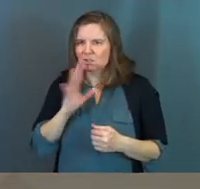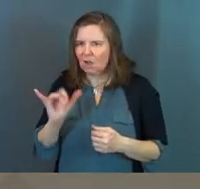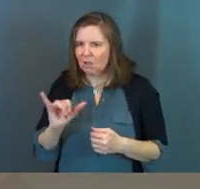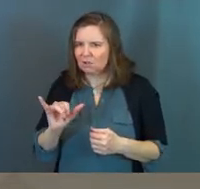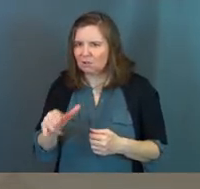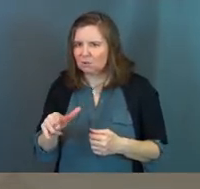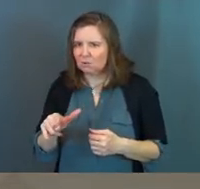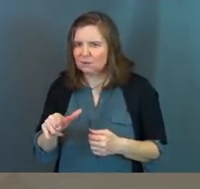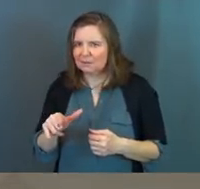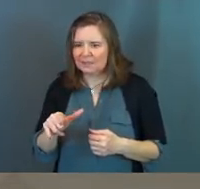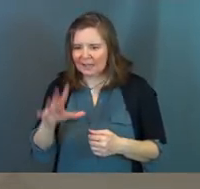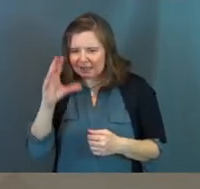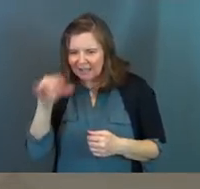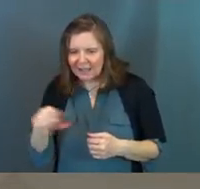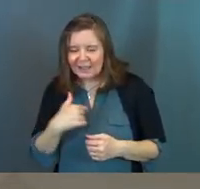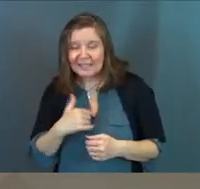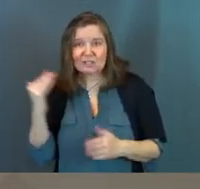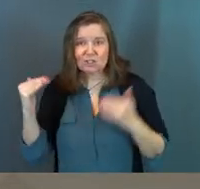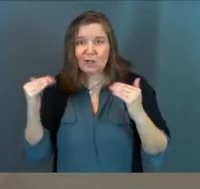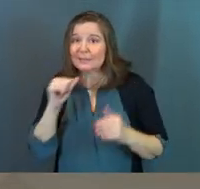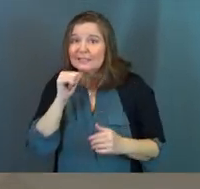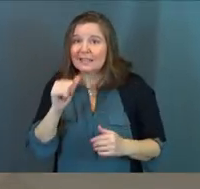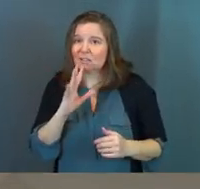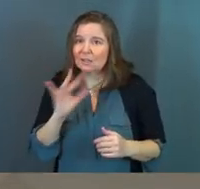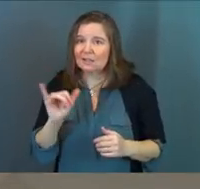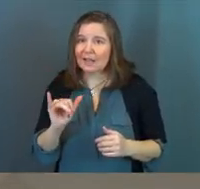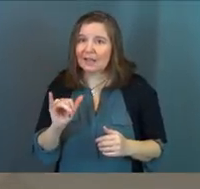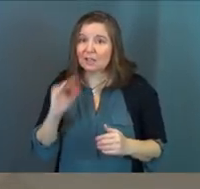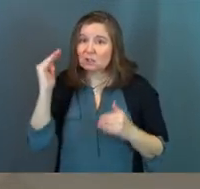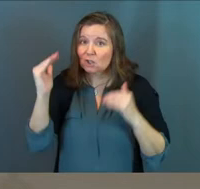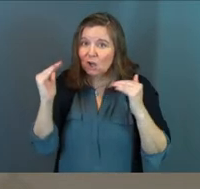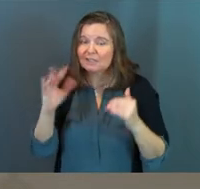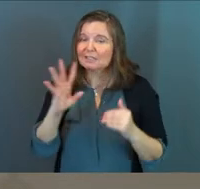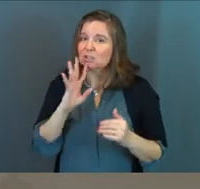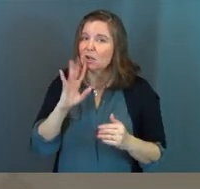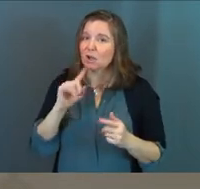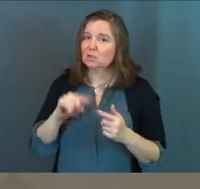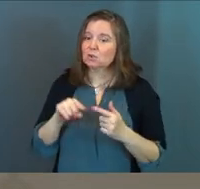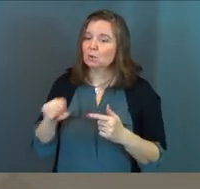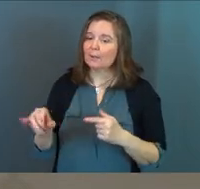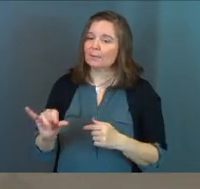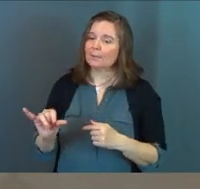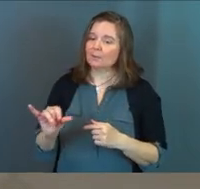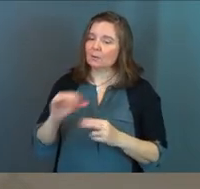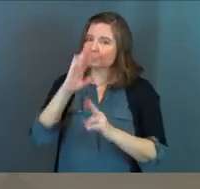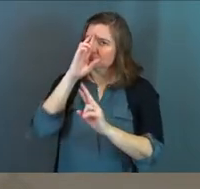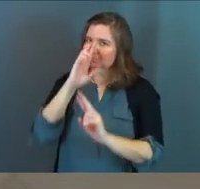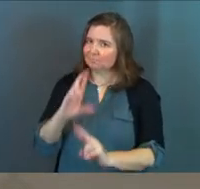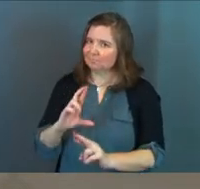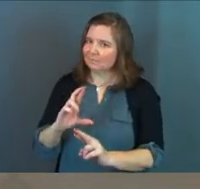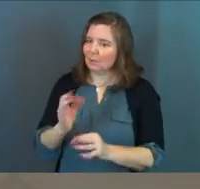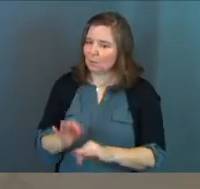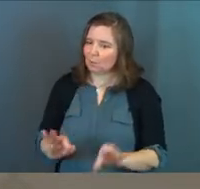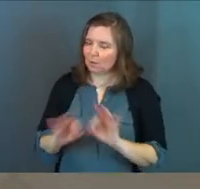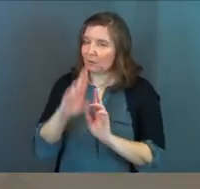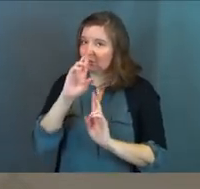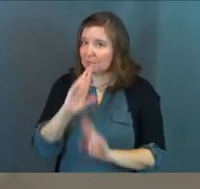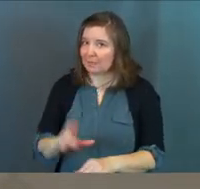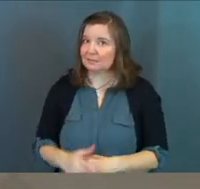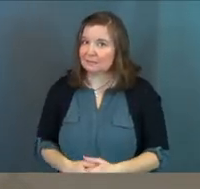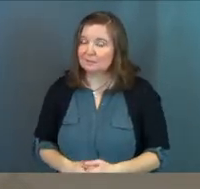talking to this little guy like he's an adult. He's not talking to him like an adult. He's talking to him like a being worthy of